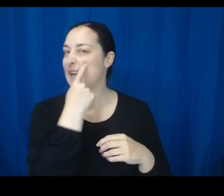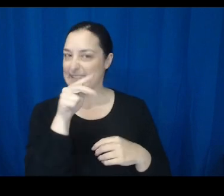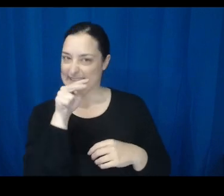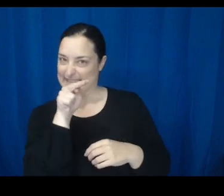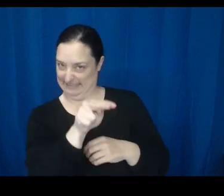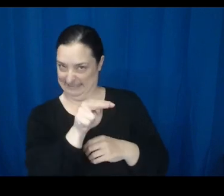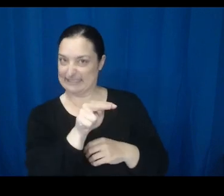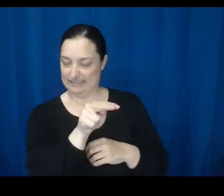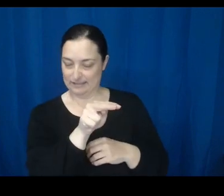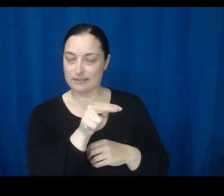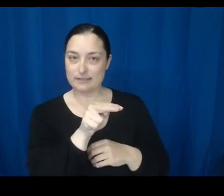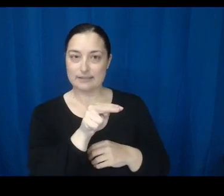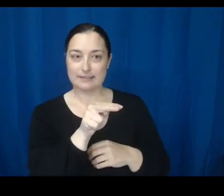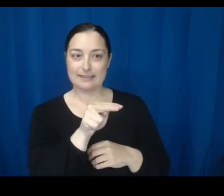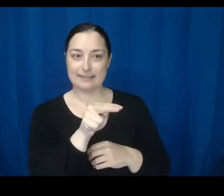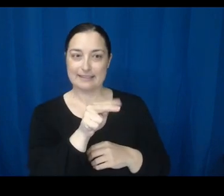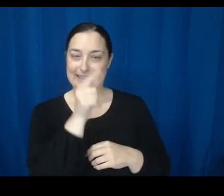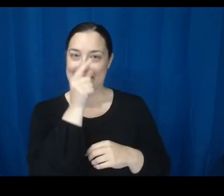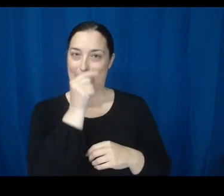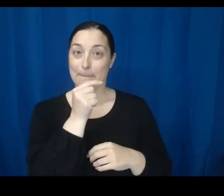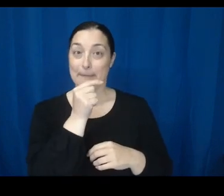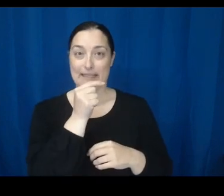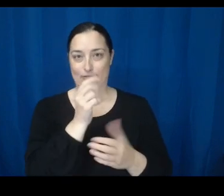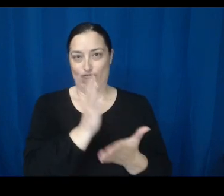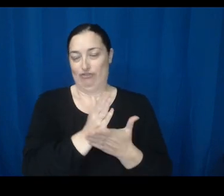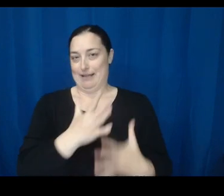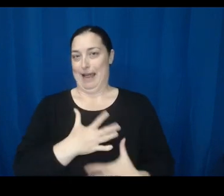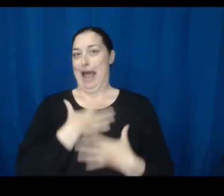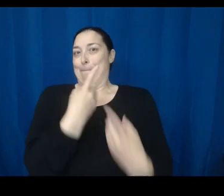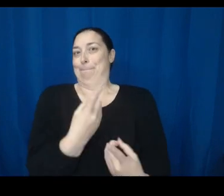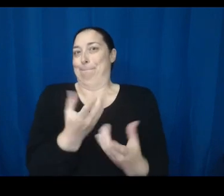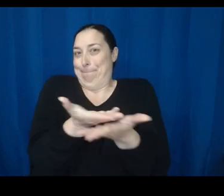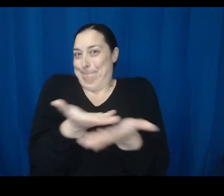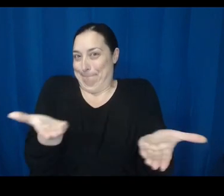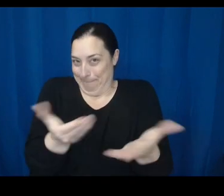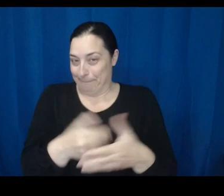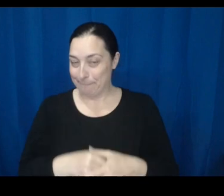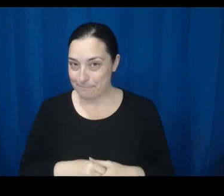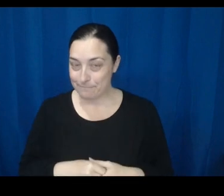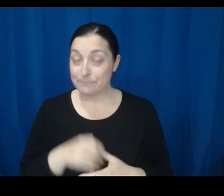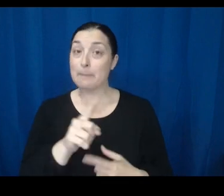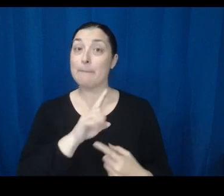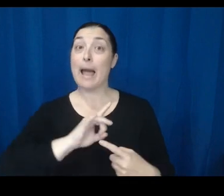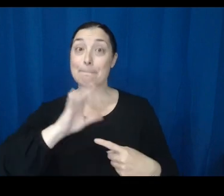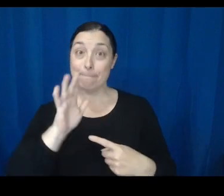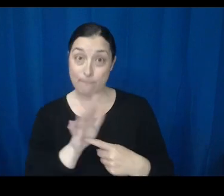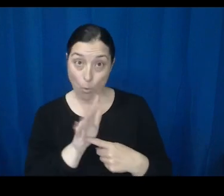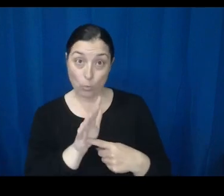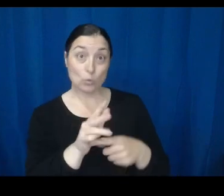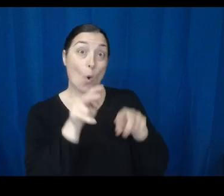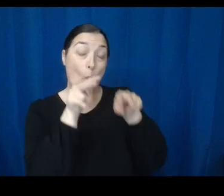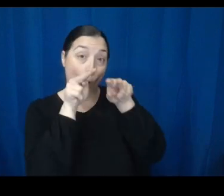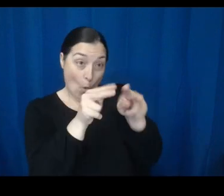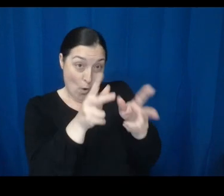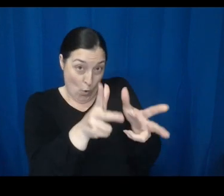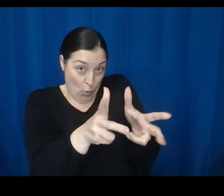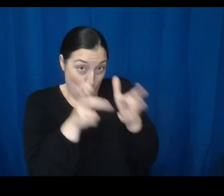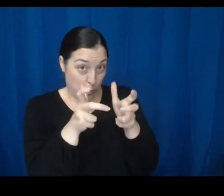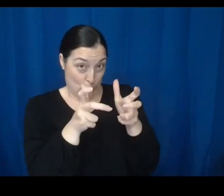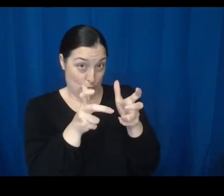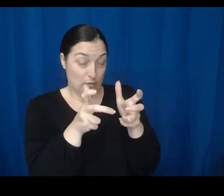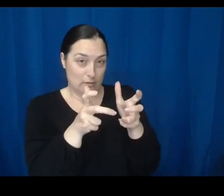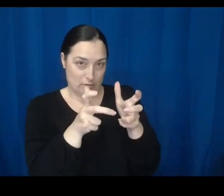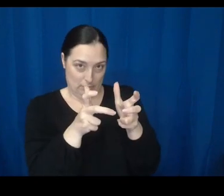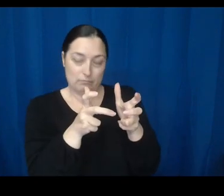as I say, can be quite eccentric and impulsive. So the important thing is, though, that you're looking totally,